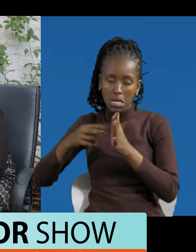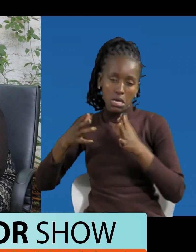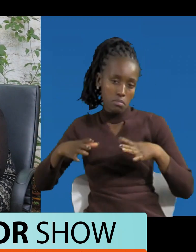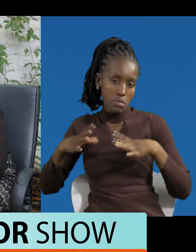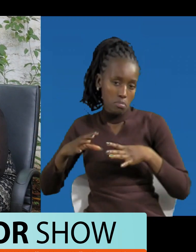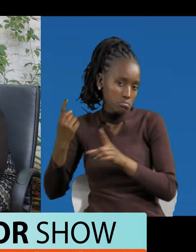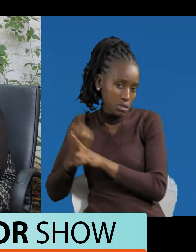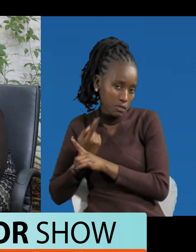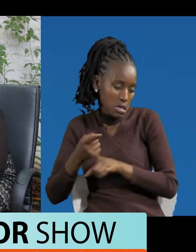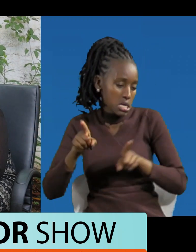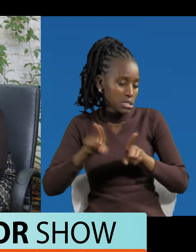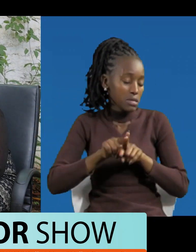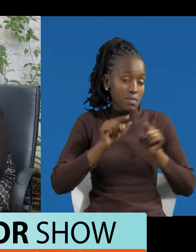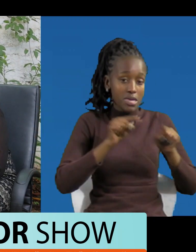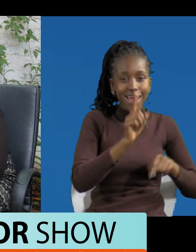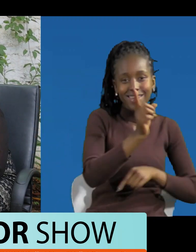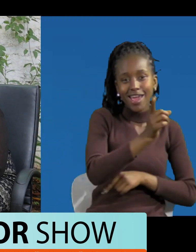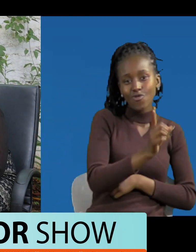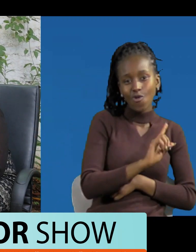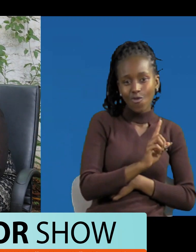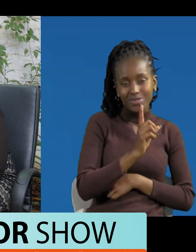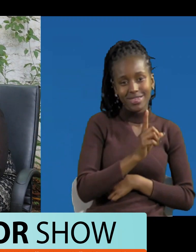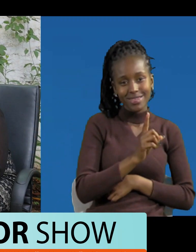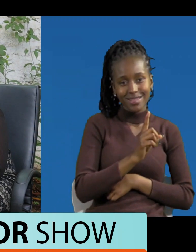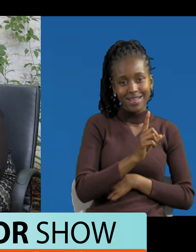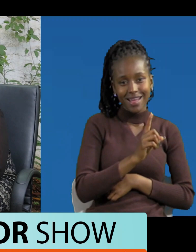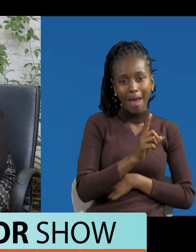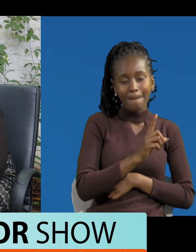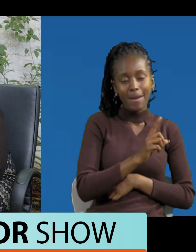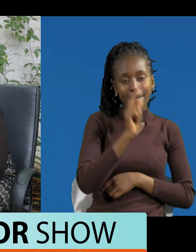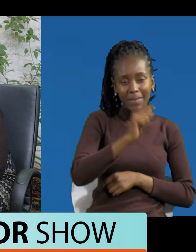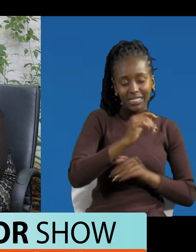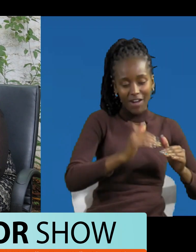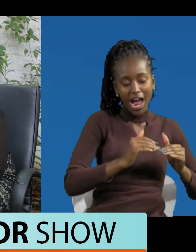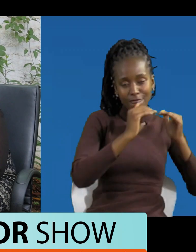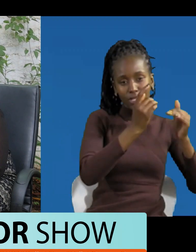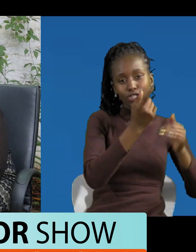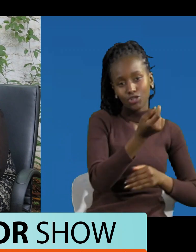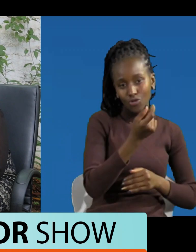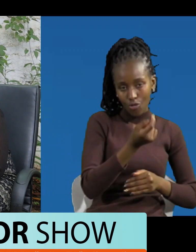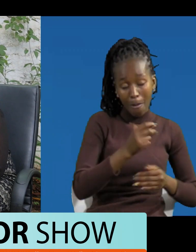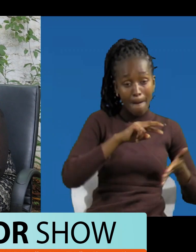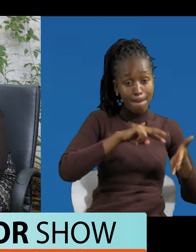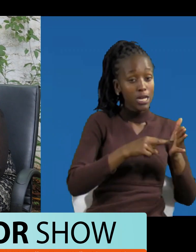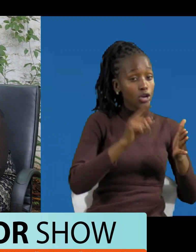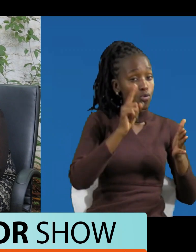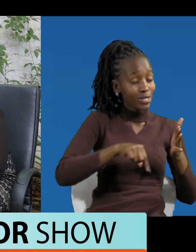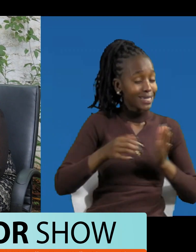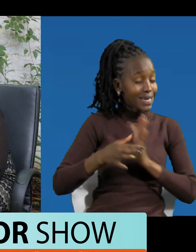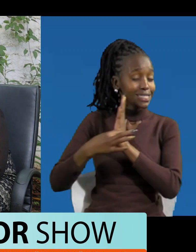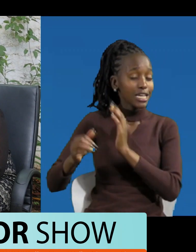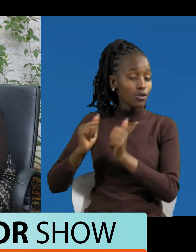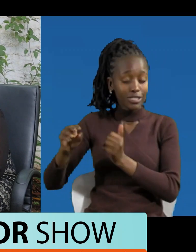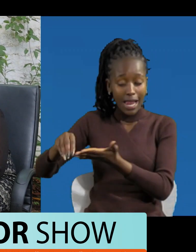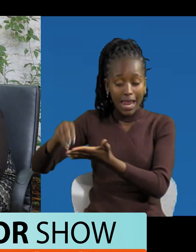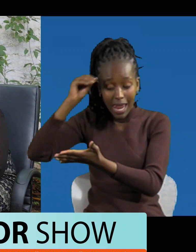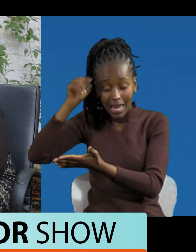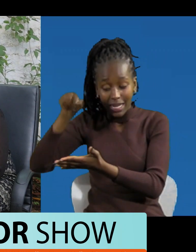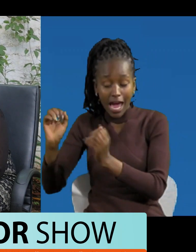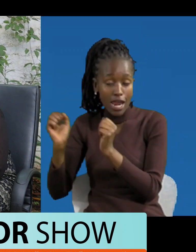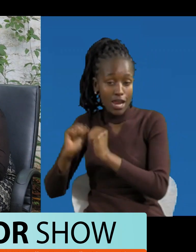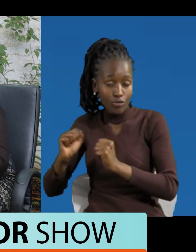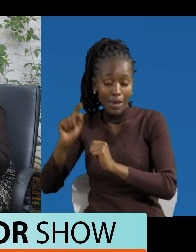bit advanced. So you don't expect the skills that I do in Nanyuki, I also do them in Nairobi. And for example, if I go somewhere else